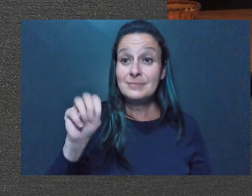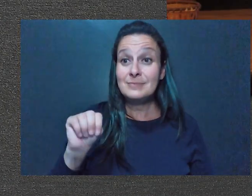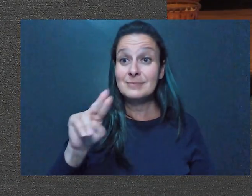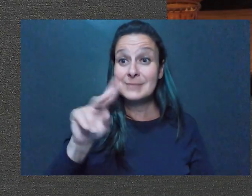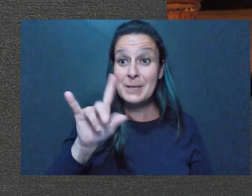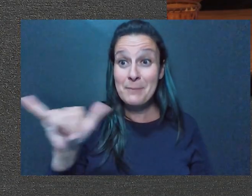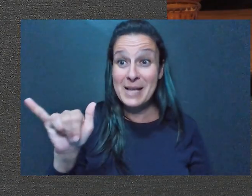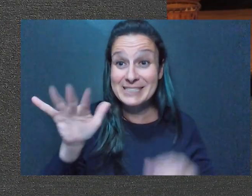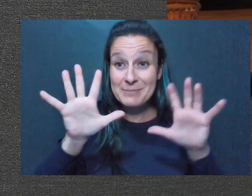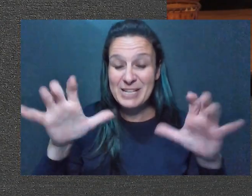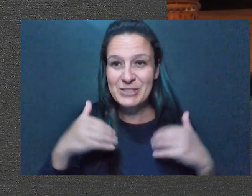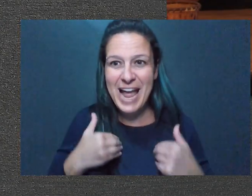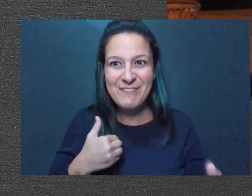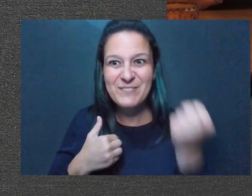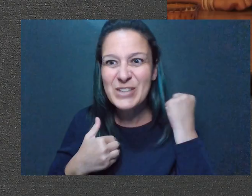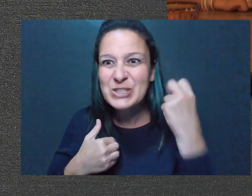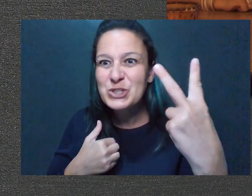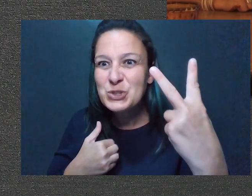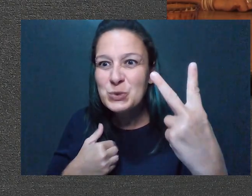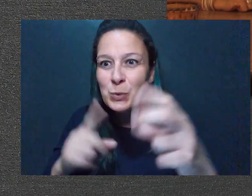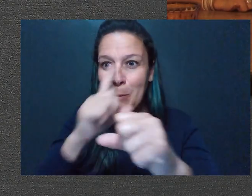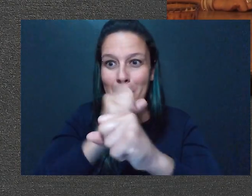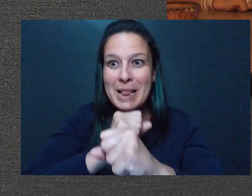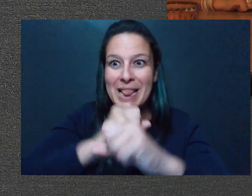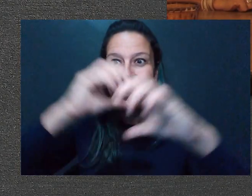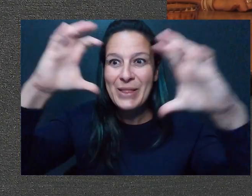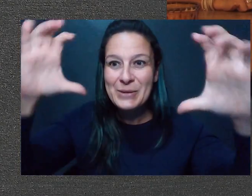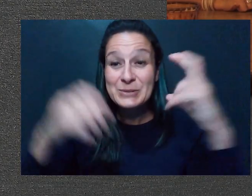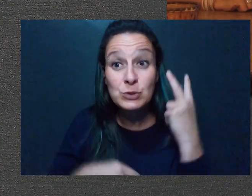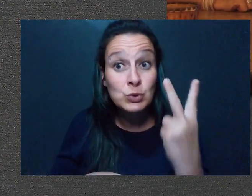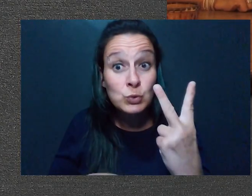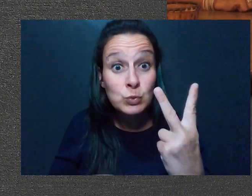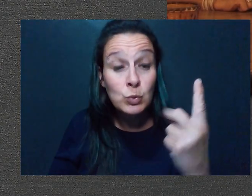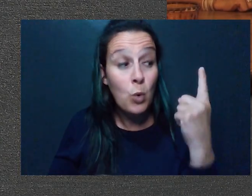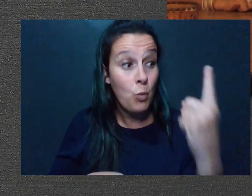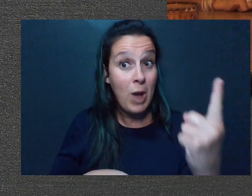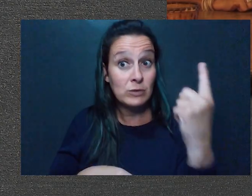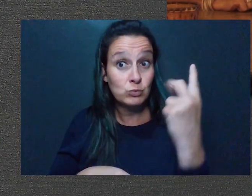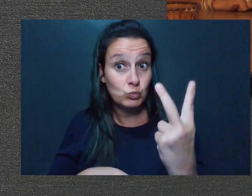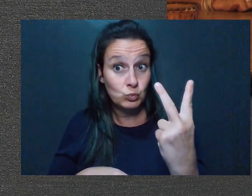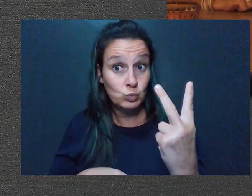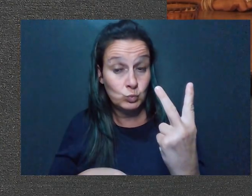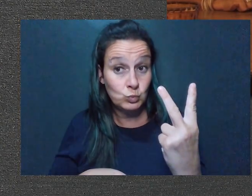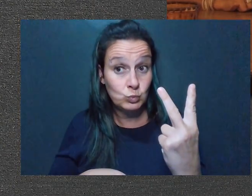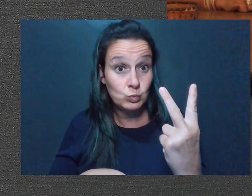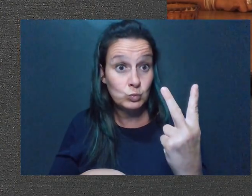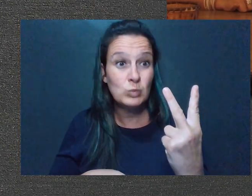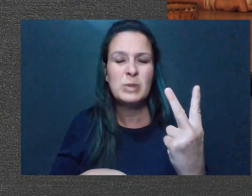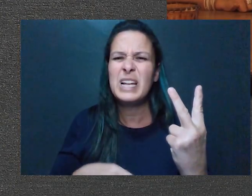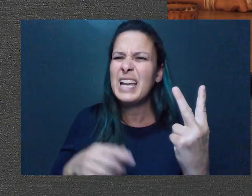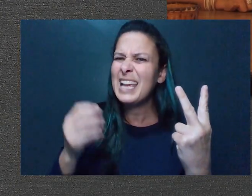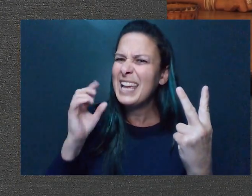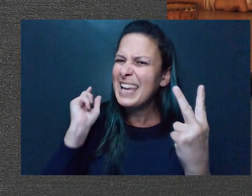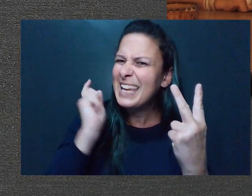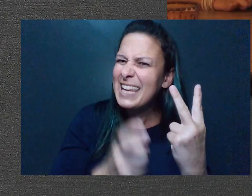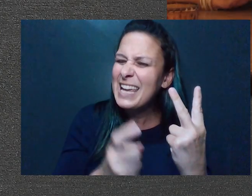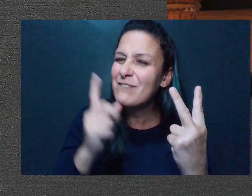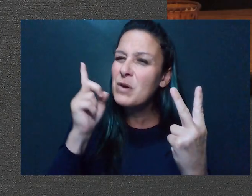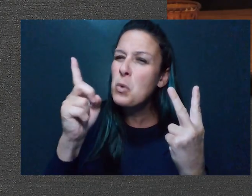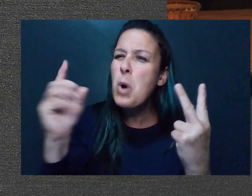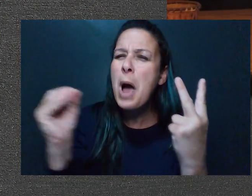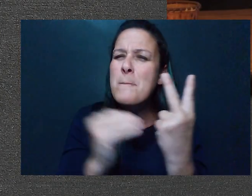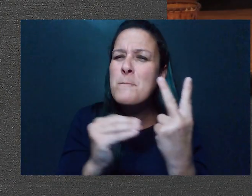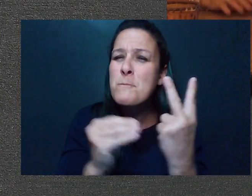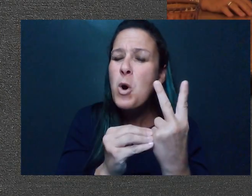has 2 balloons. 1, 2. If we add, I